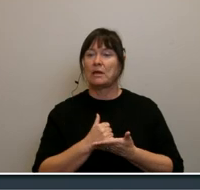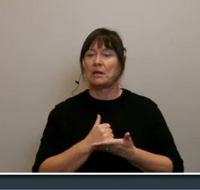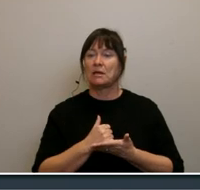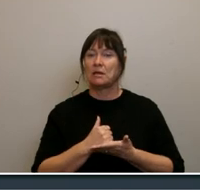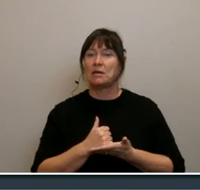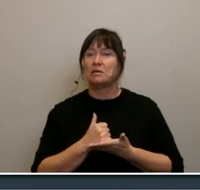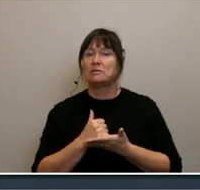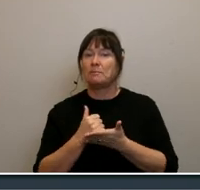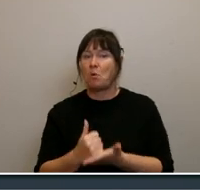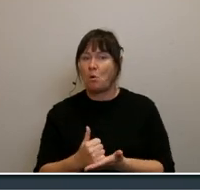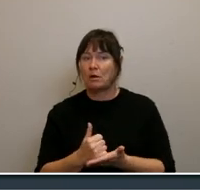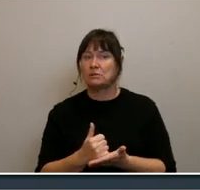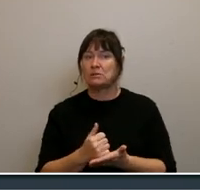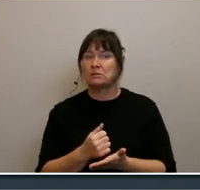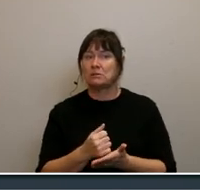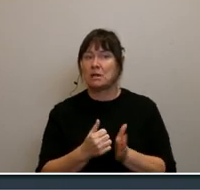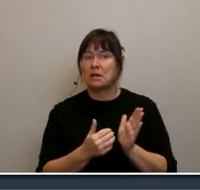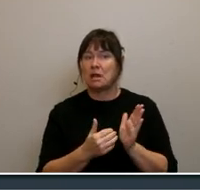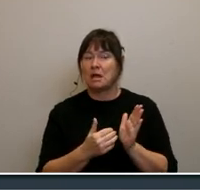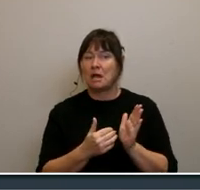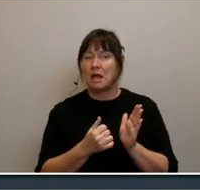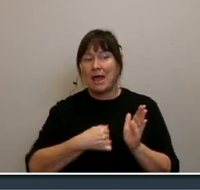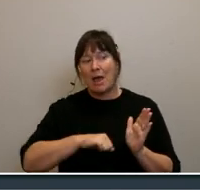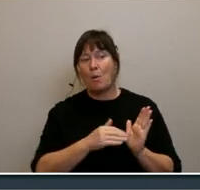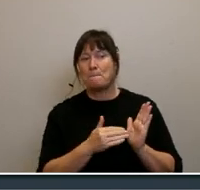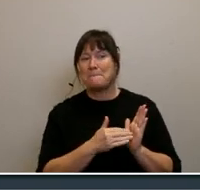our members.